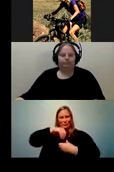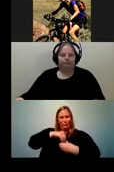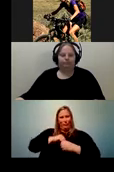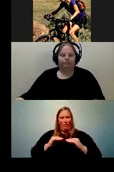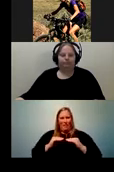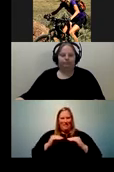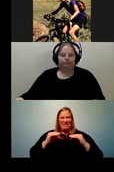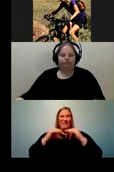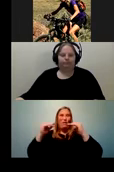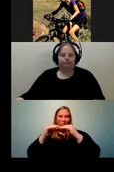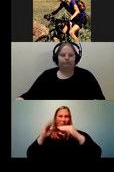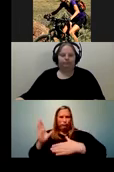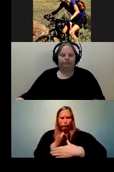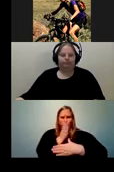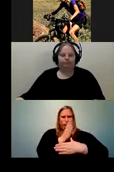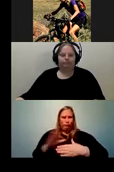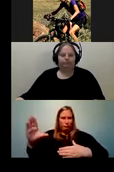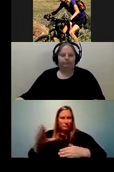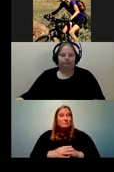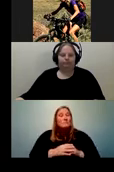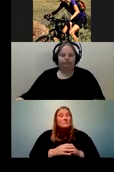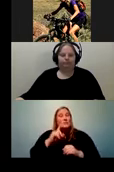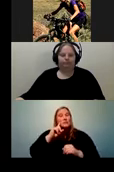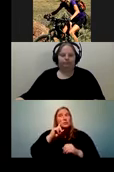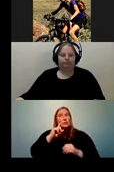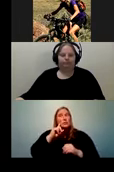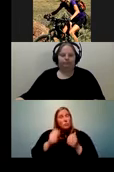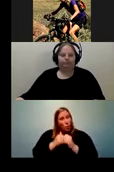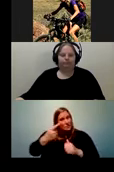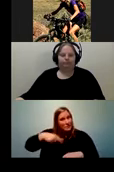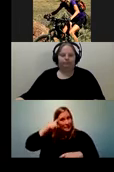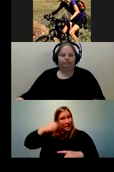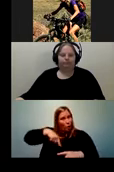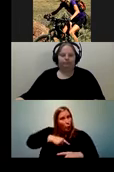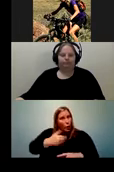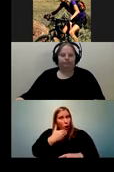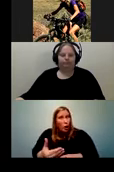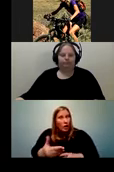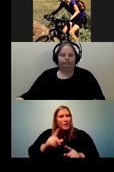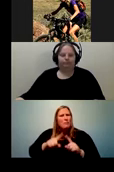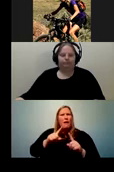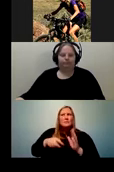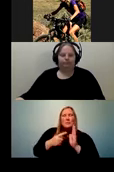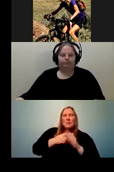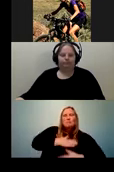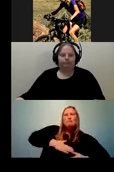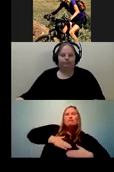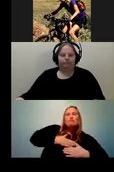us think of ourselves as good and still we enjoy acting unethically.